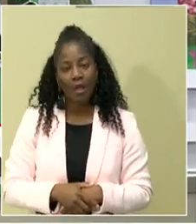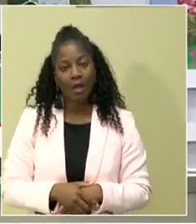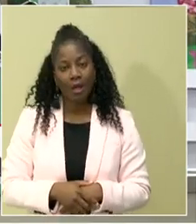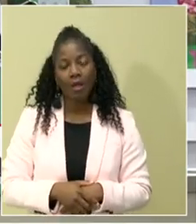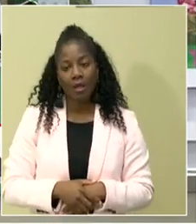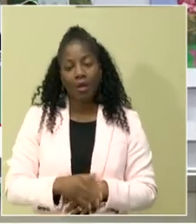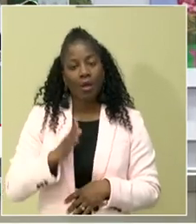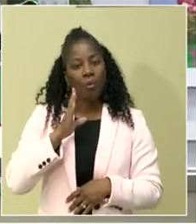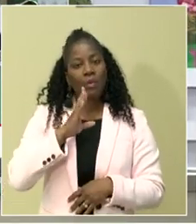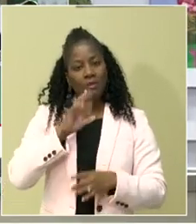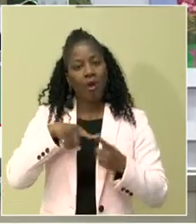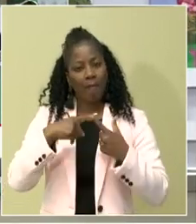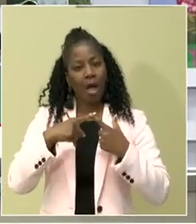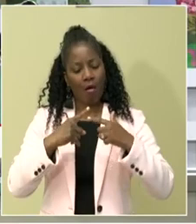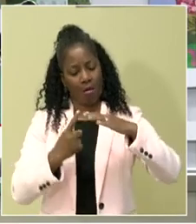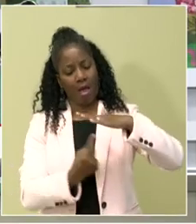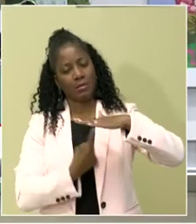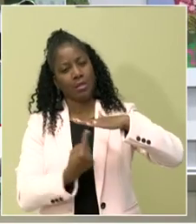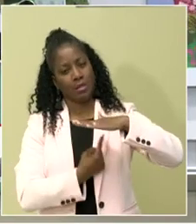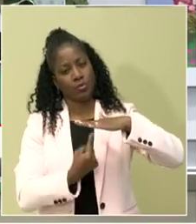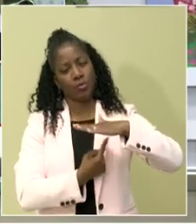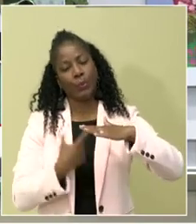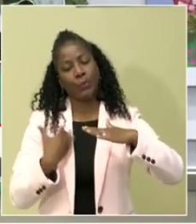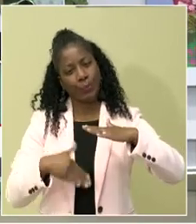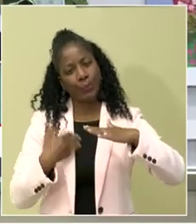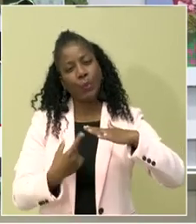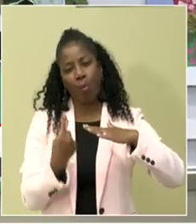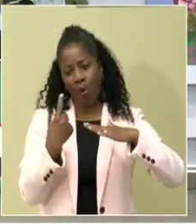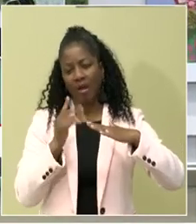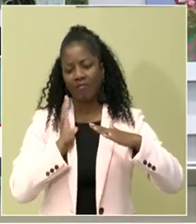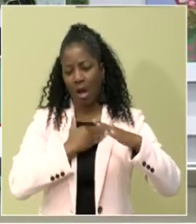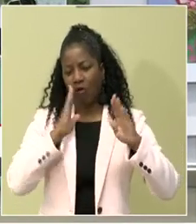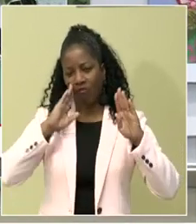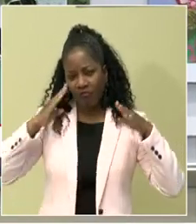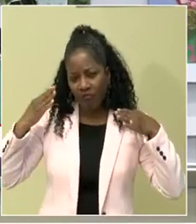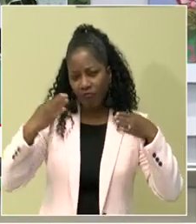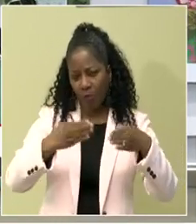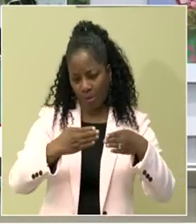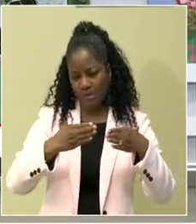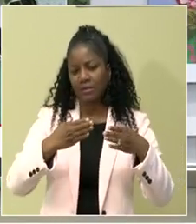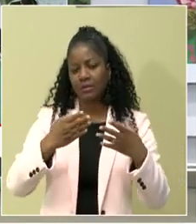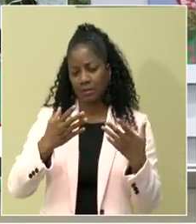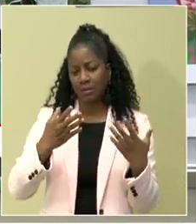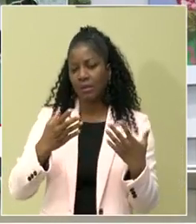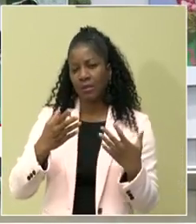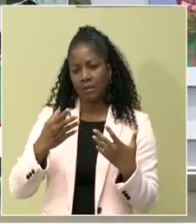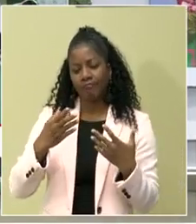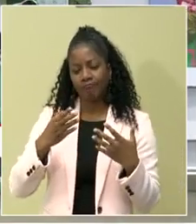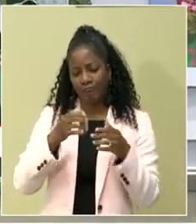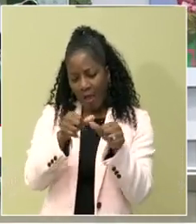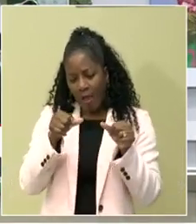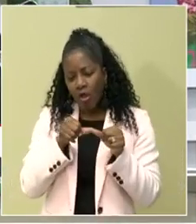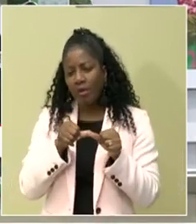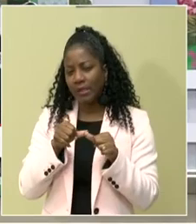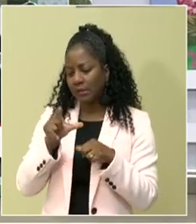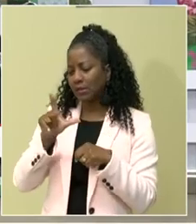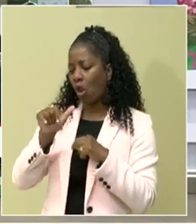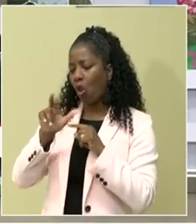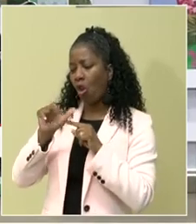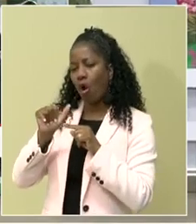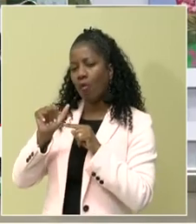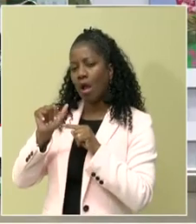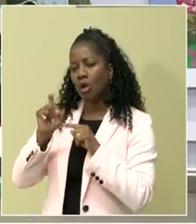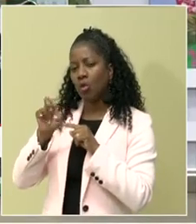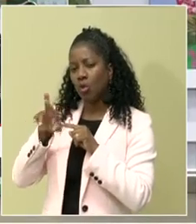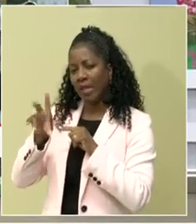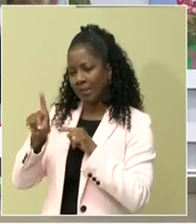isolation is one of the focus areas for Director Newland since she started. In